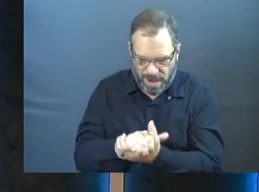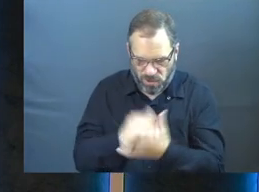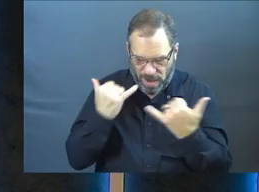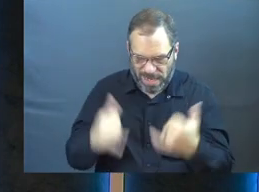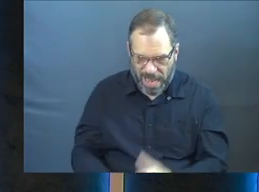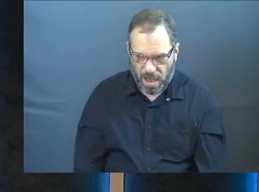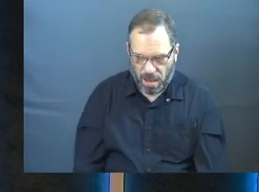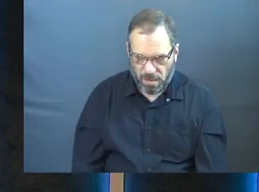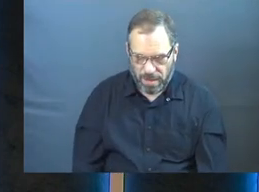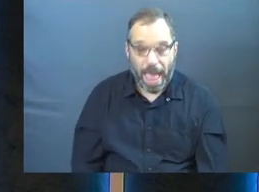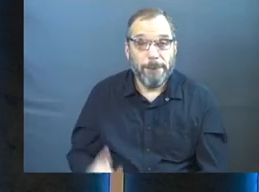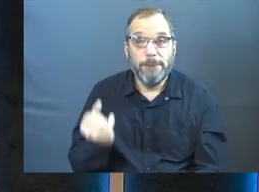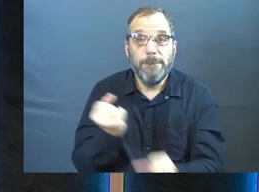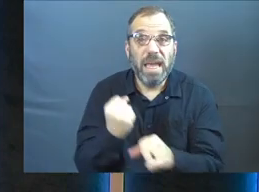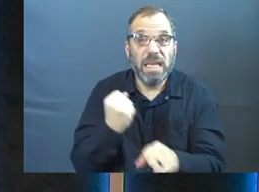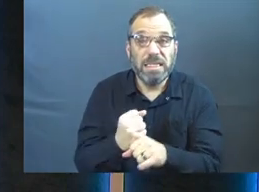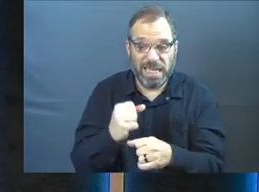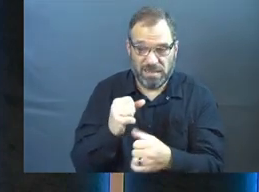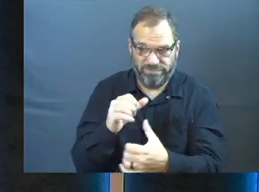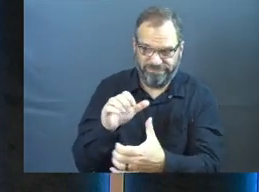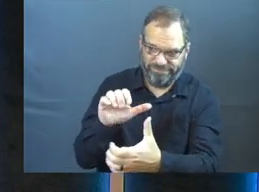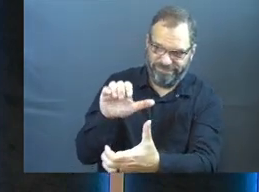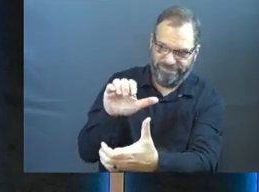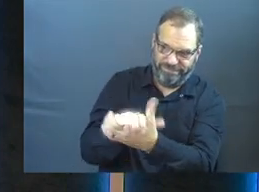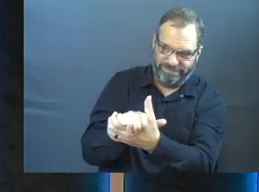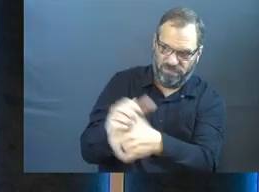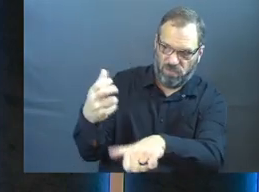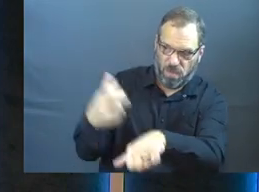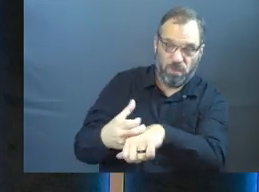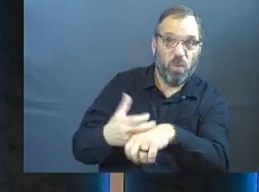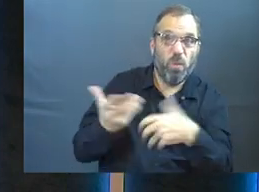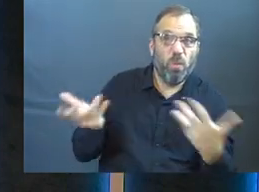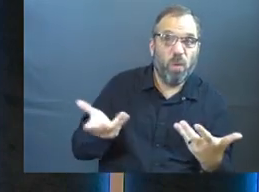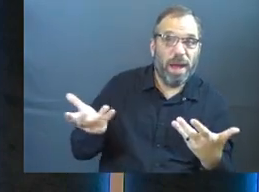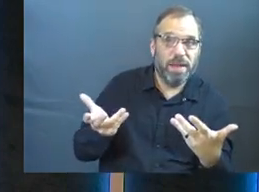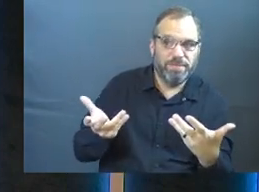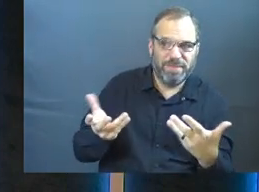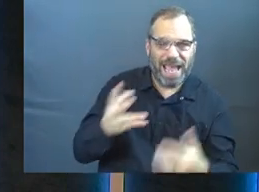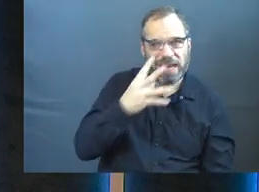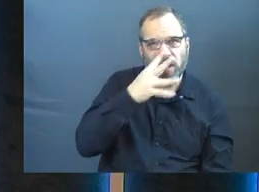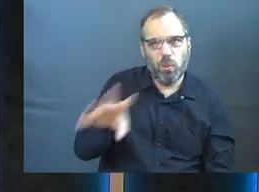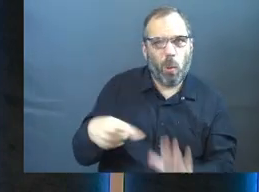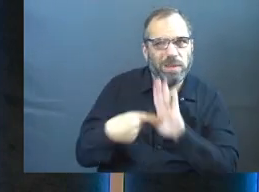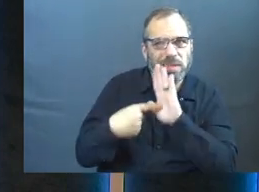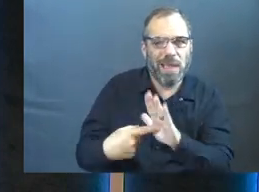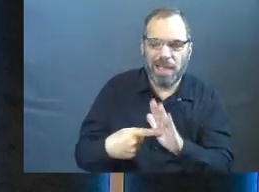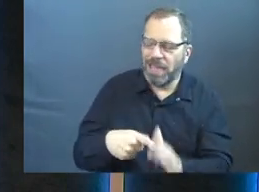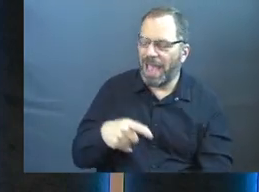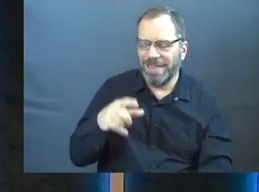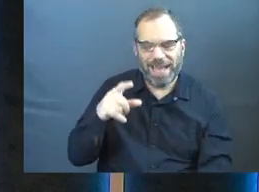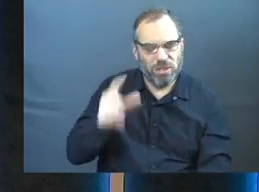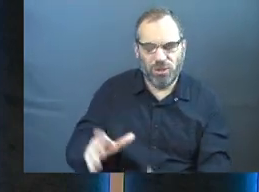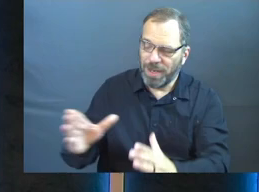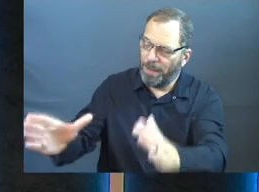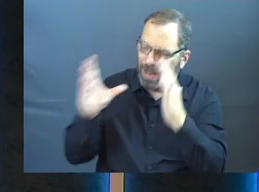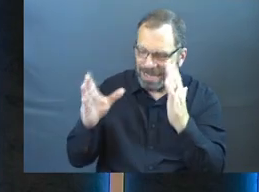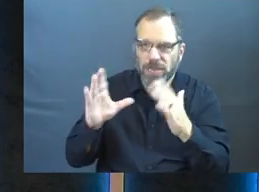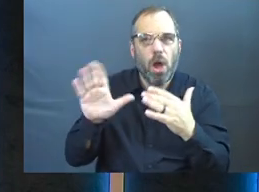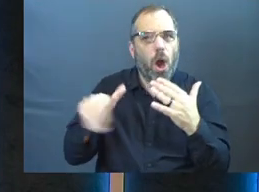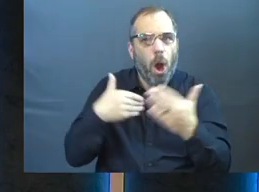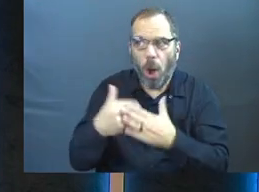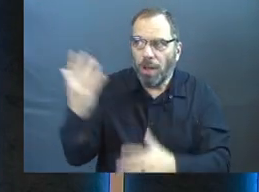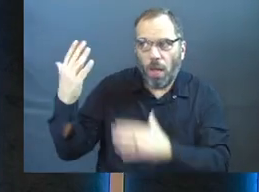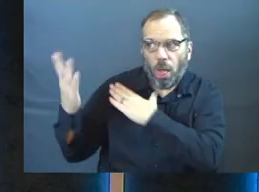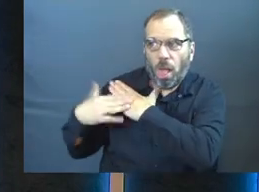partnership right now and what's making this partnership difficult. And I ignored the signs. I shouldn't have ignored the signs. Everybody